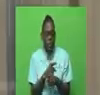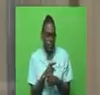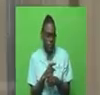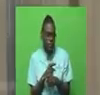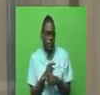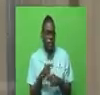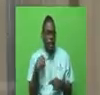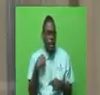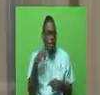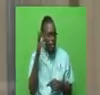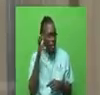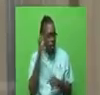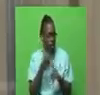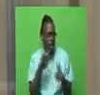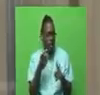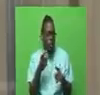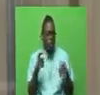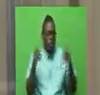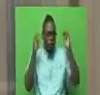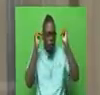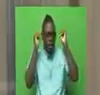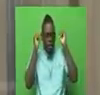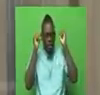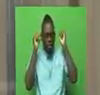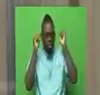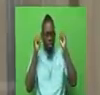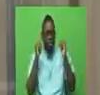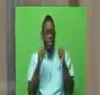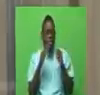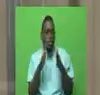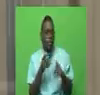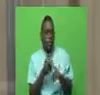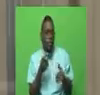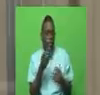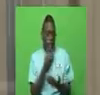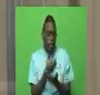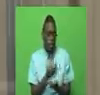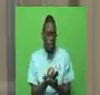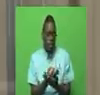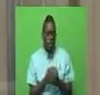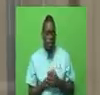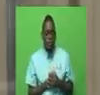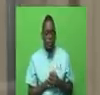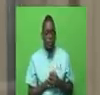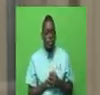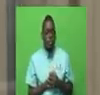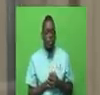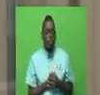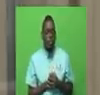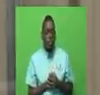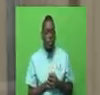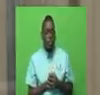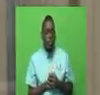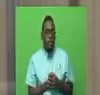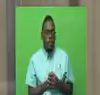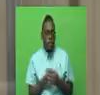minister in the Ministry of Finance is when he listed out a series of subsidies as if the government was